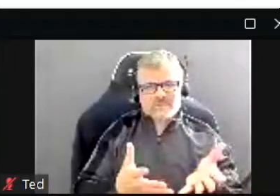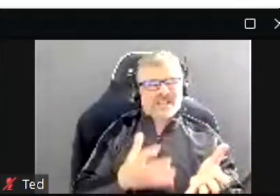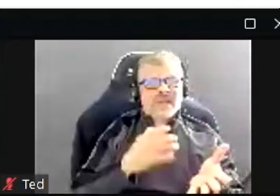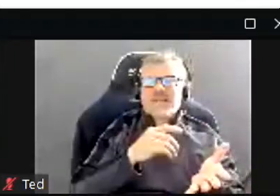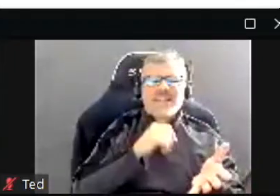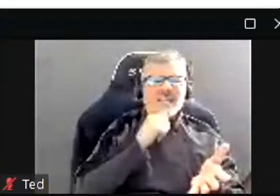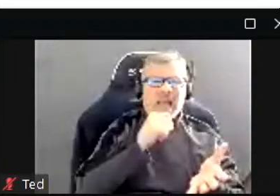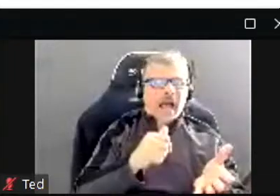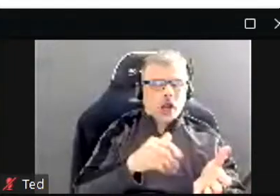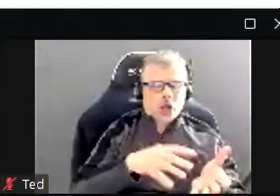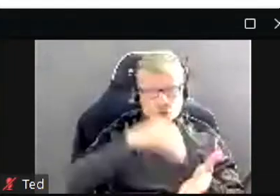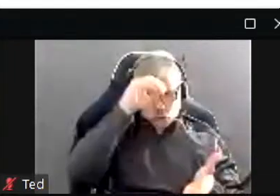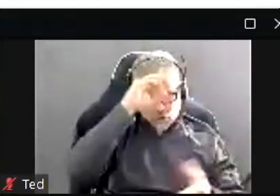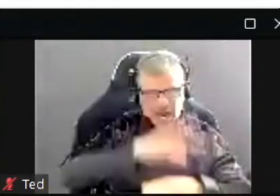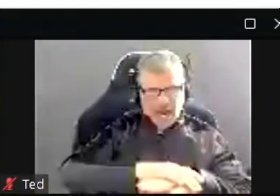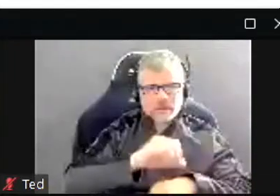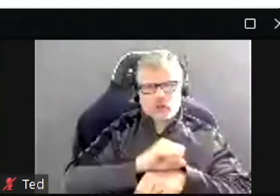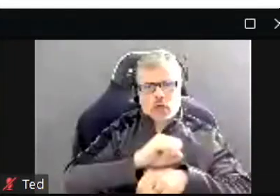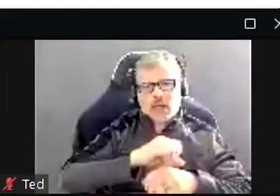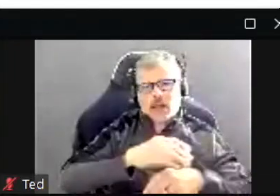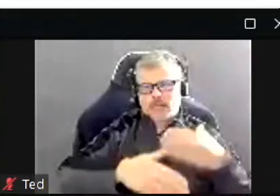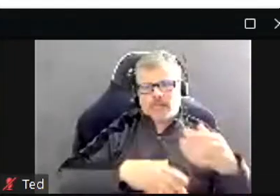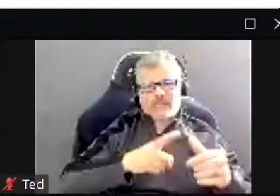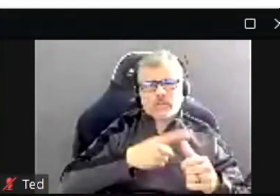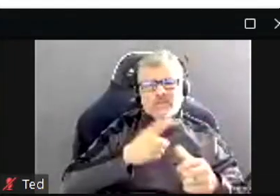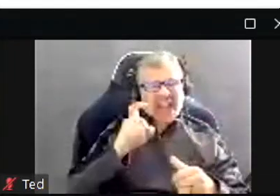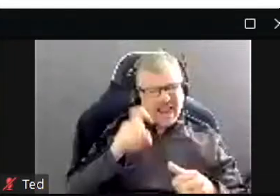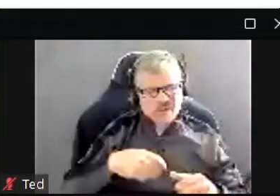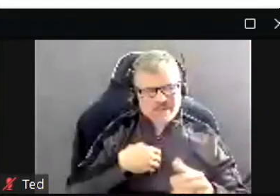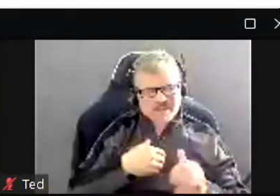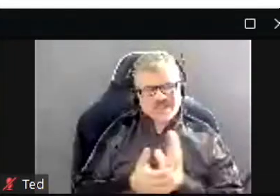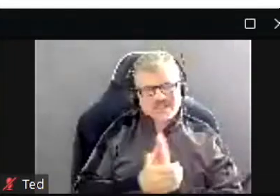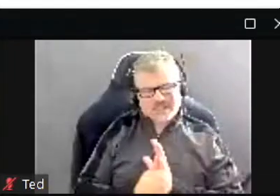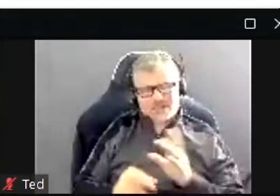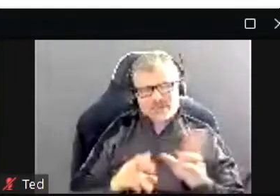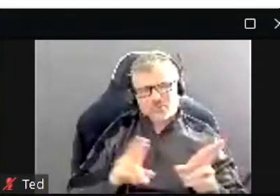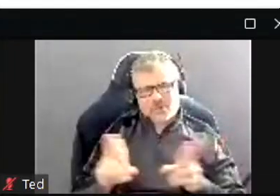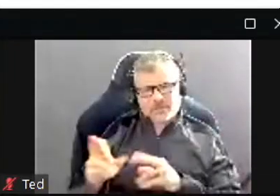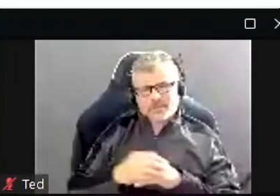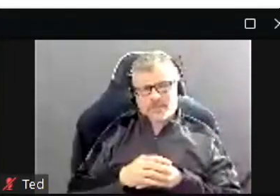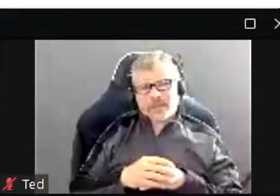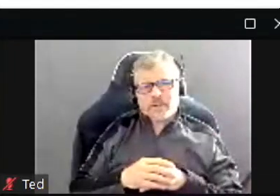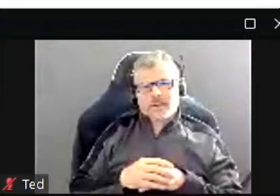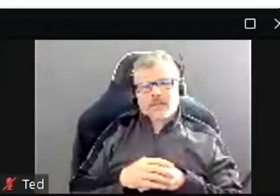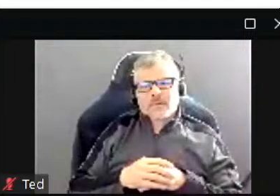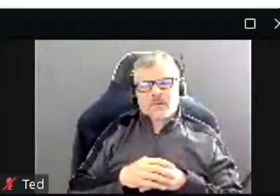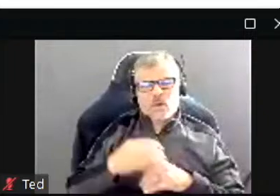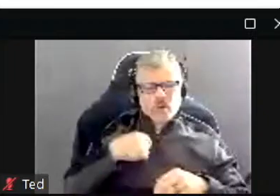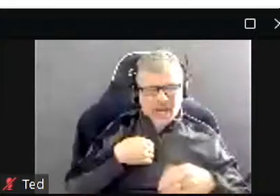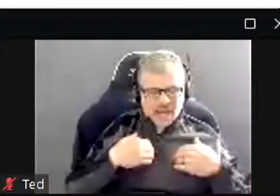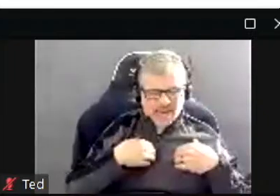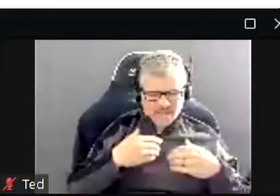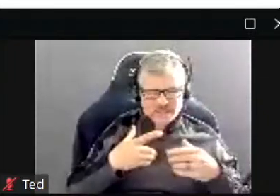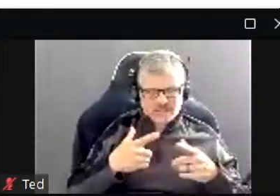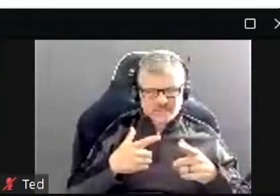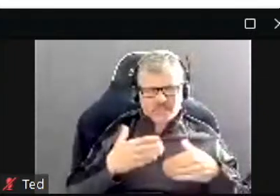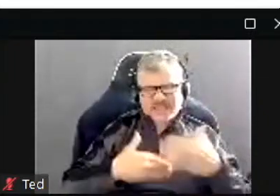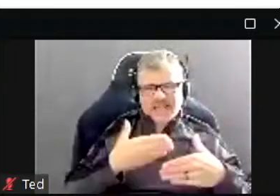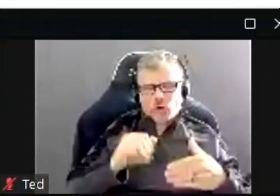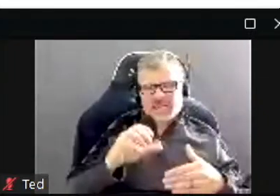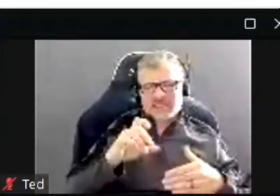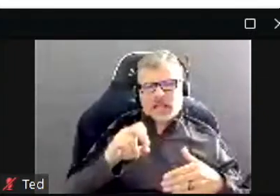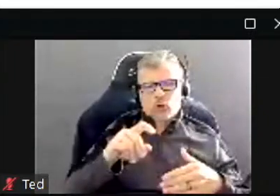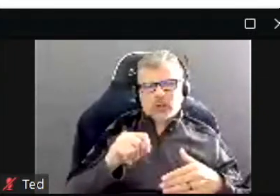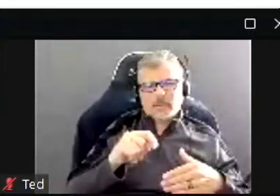the first day. They need to really come in with that skill set. So I brought up, we're doing an accelerant program in Washington County right